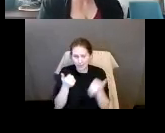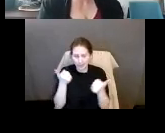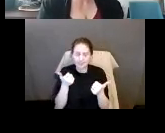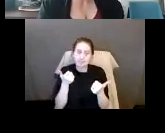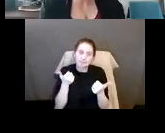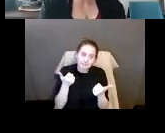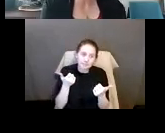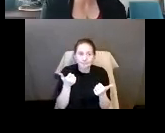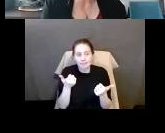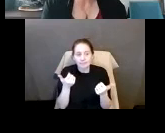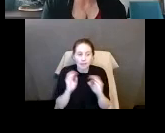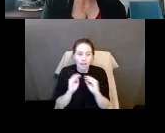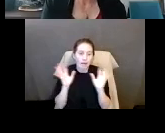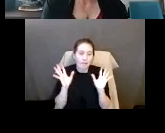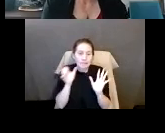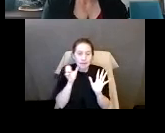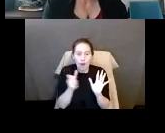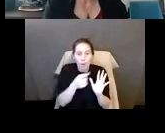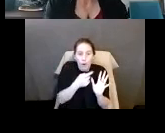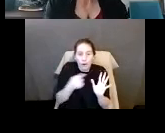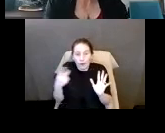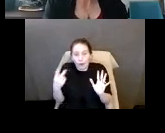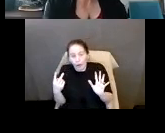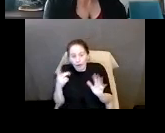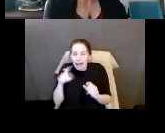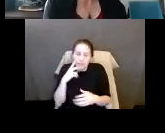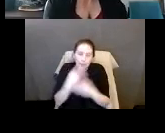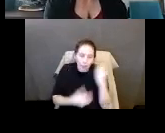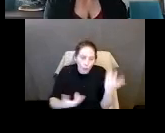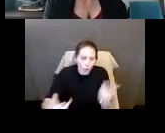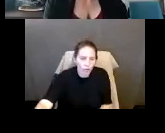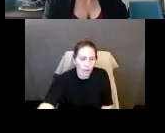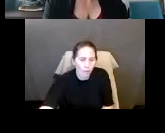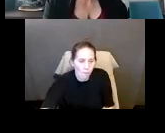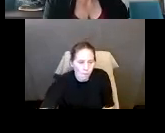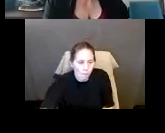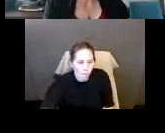Obviously it's not either or, it has to be both.